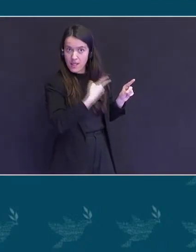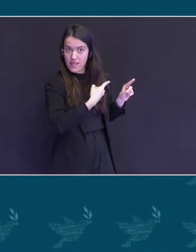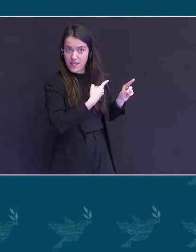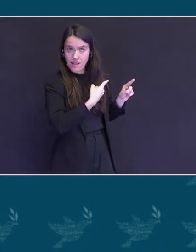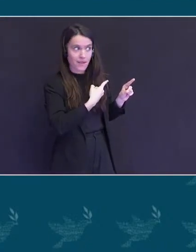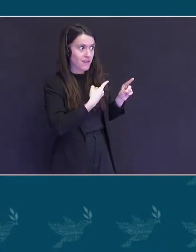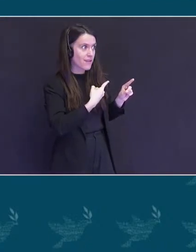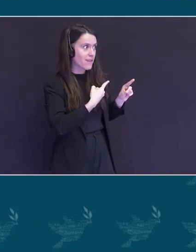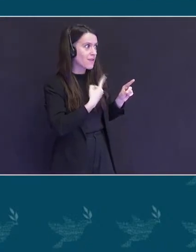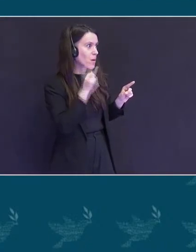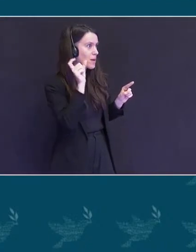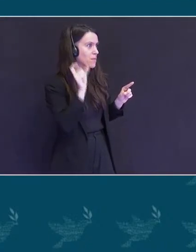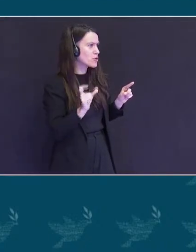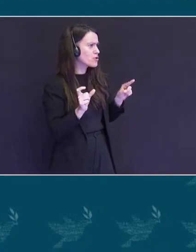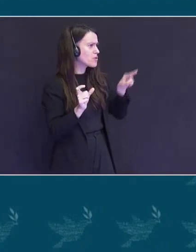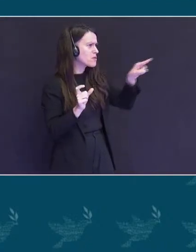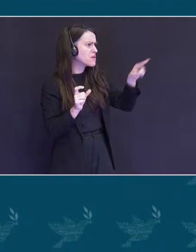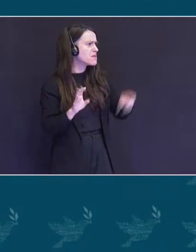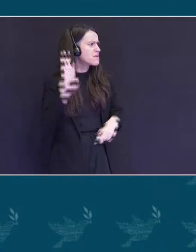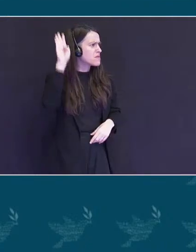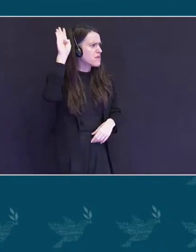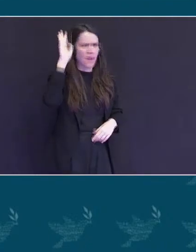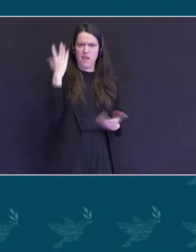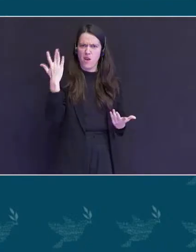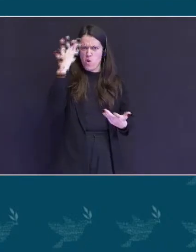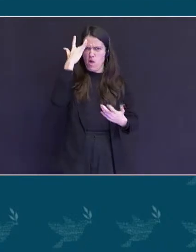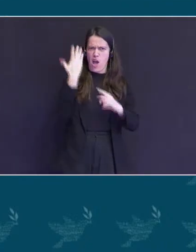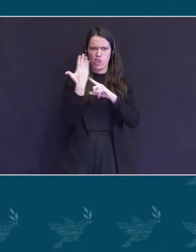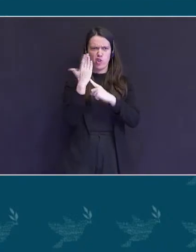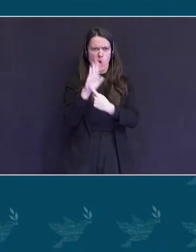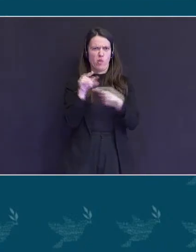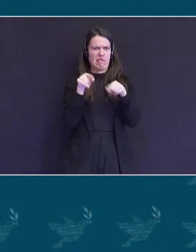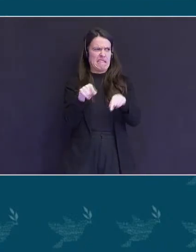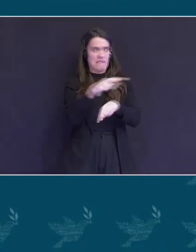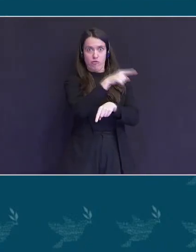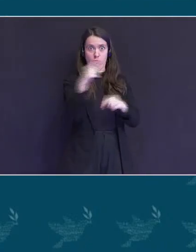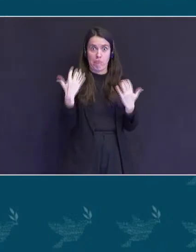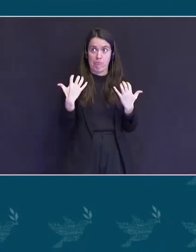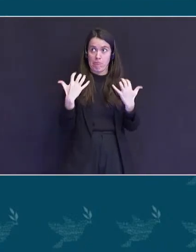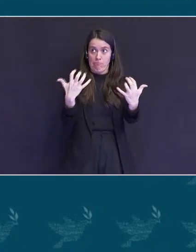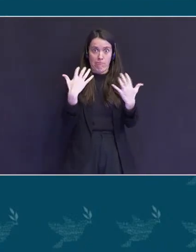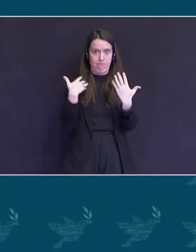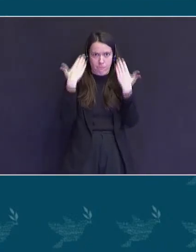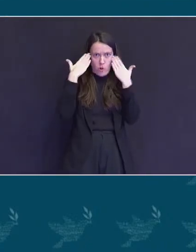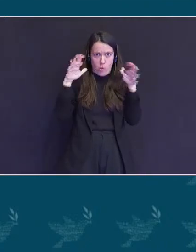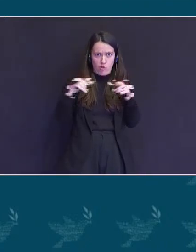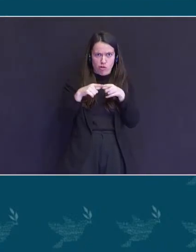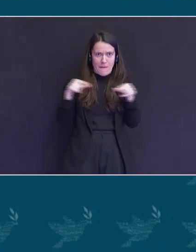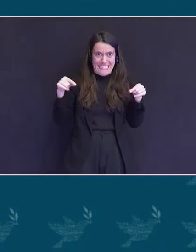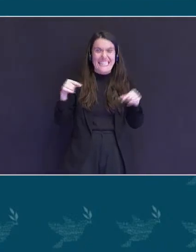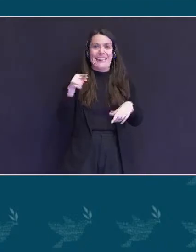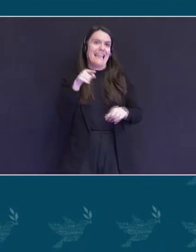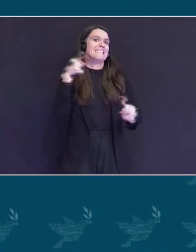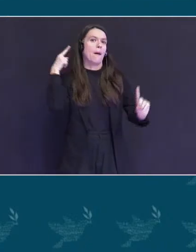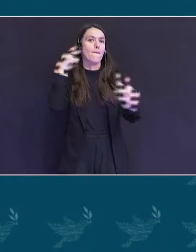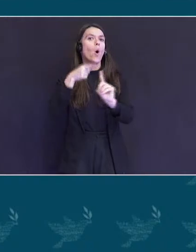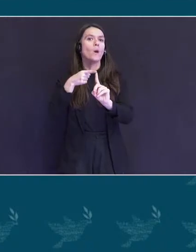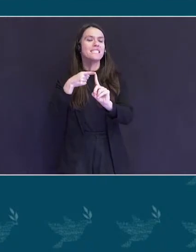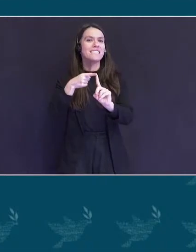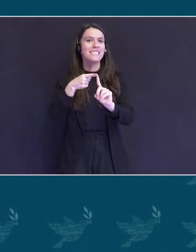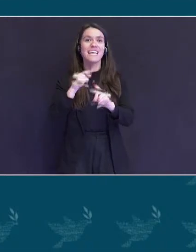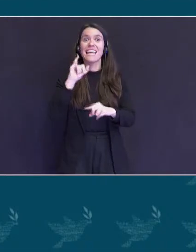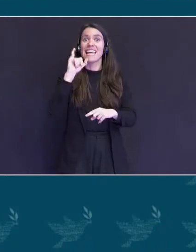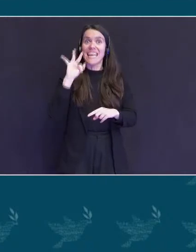Yeah, so you might complain why I show this to you that you're not understand. So this is the point. If the